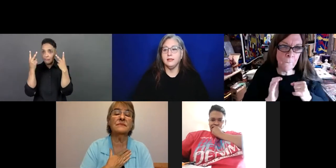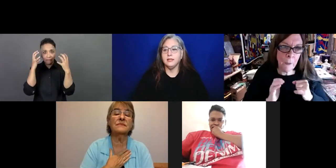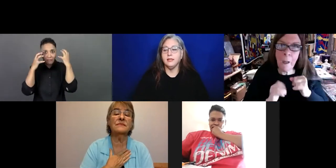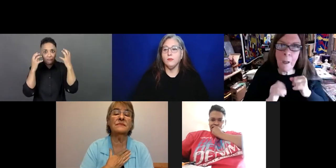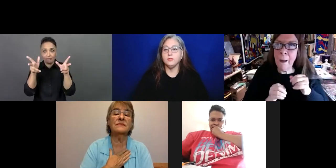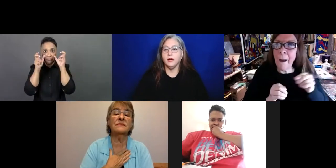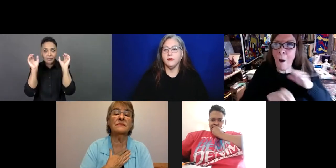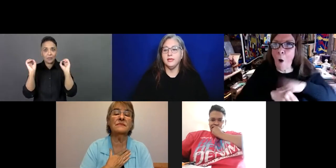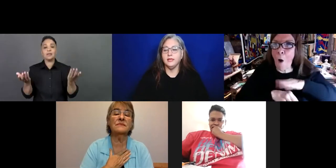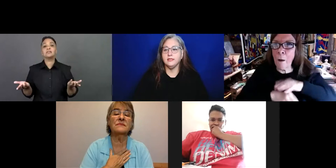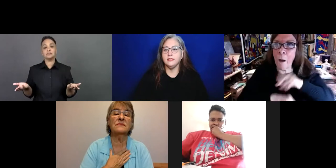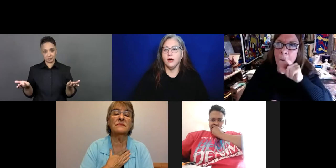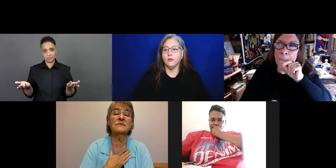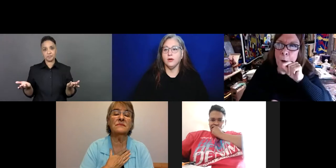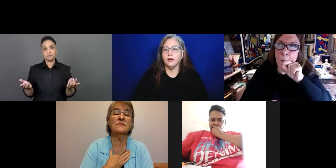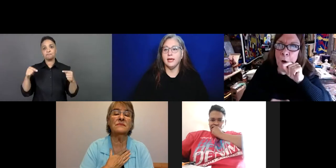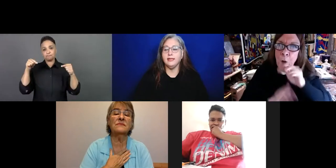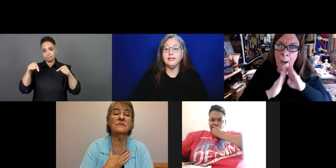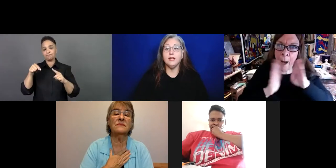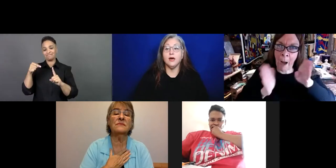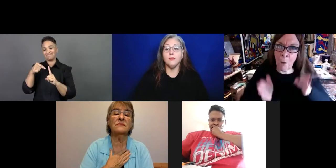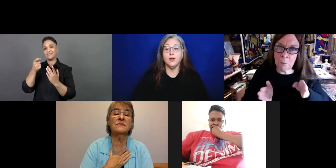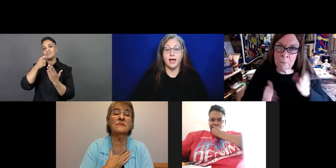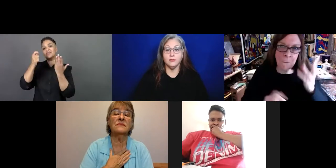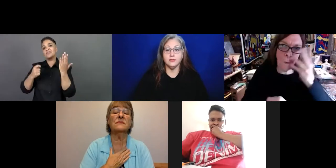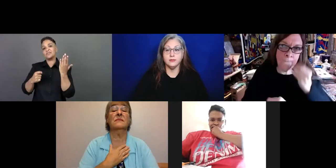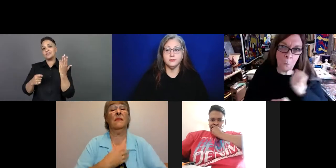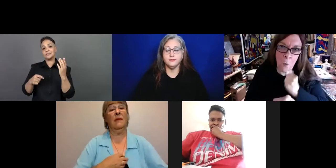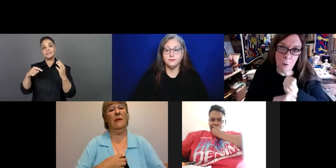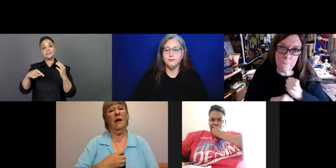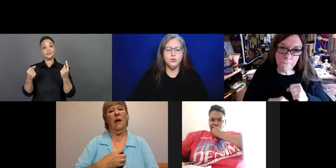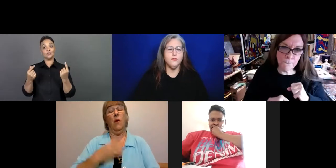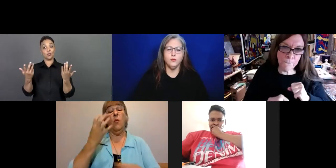Mm-hmm. And that was part of his artwork, and he did it on a birdhouse.